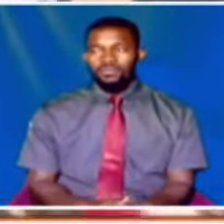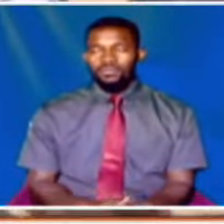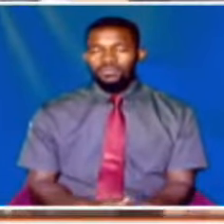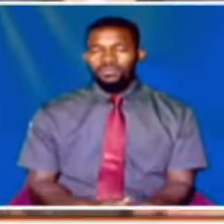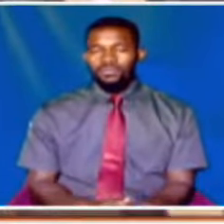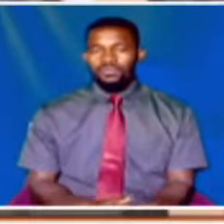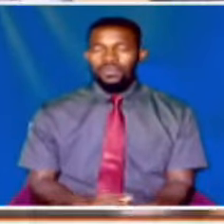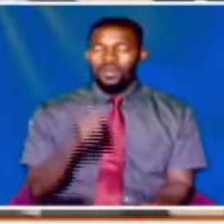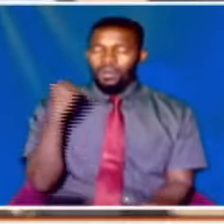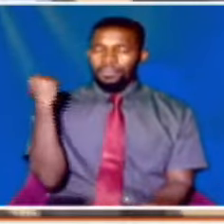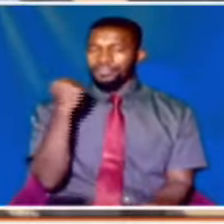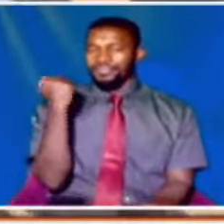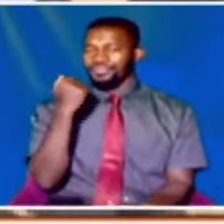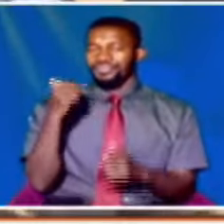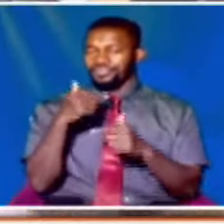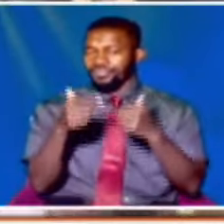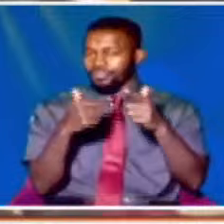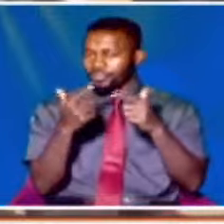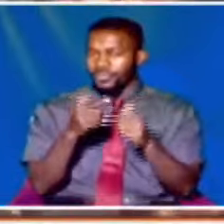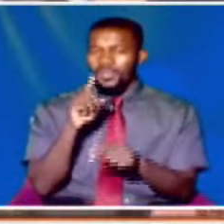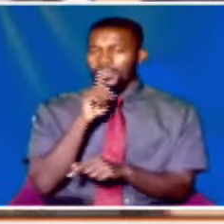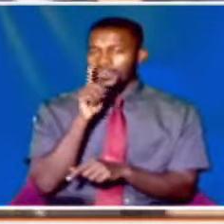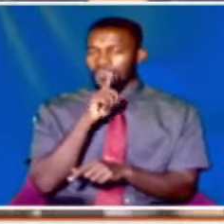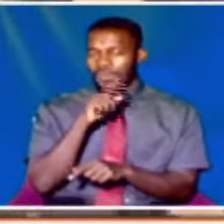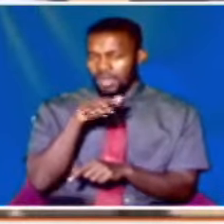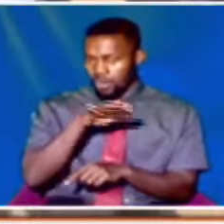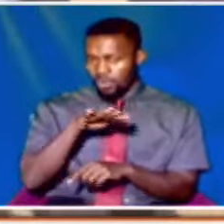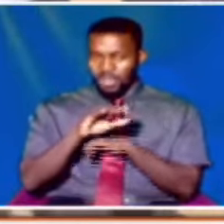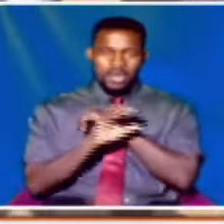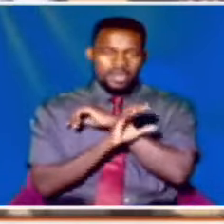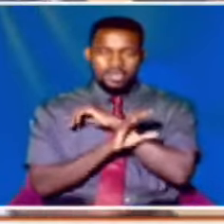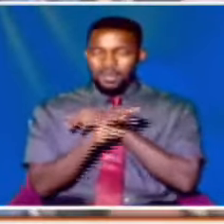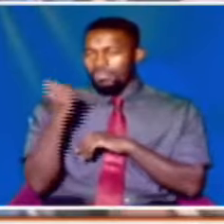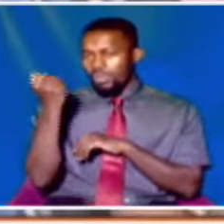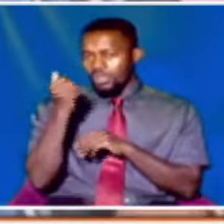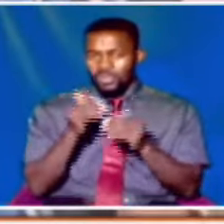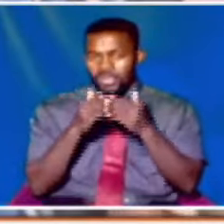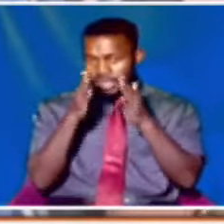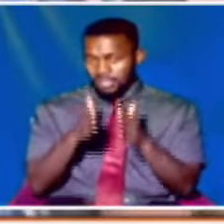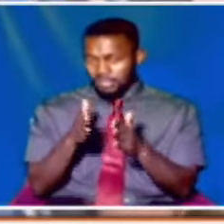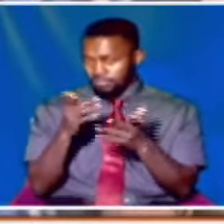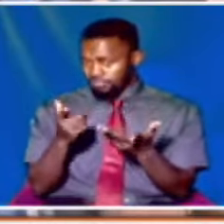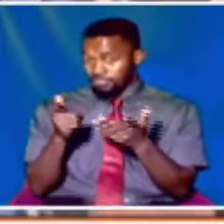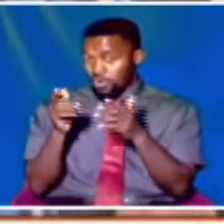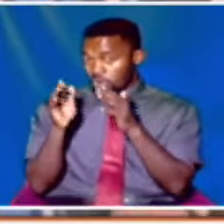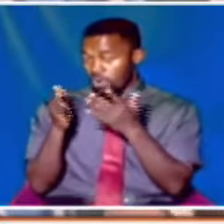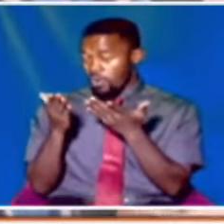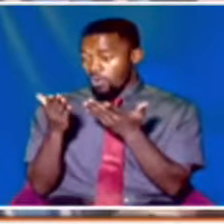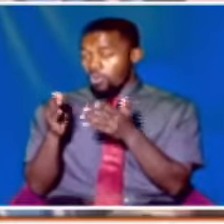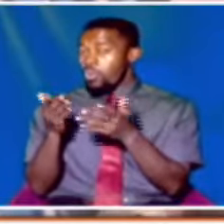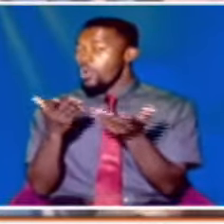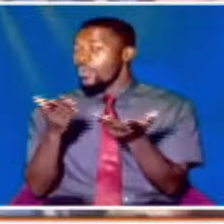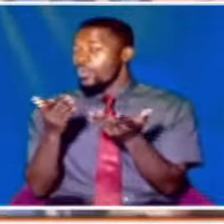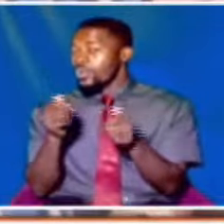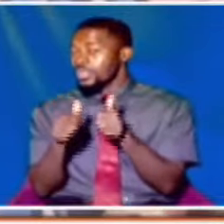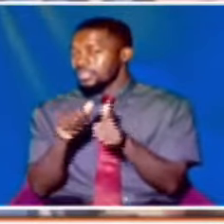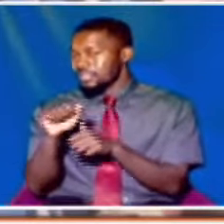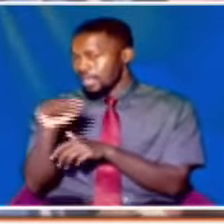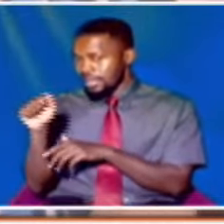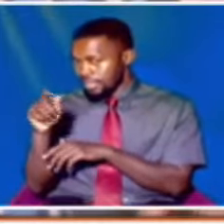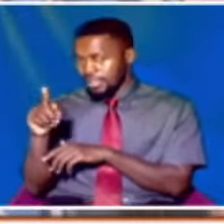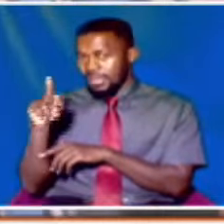As politics continue to gain momentum in the country, political leaders aligned to the Kenya Kwanza side have sent an appeal to their colleagues